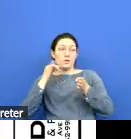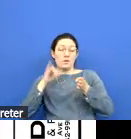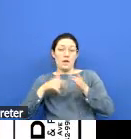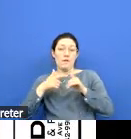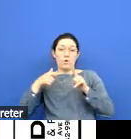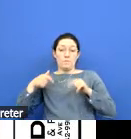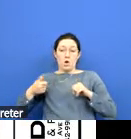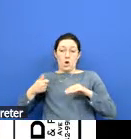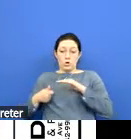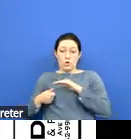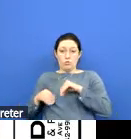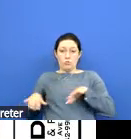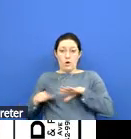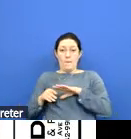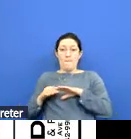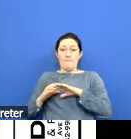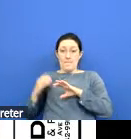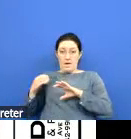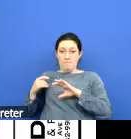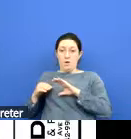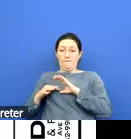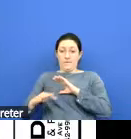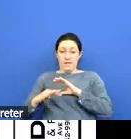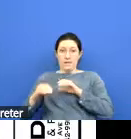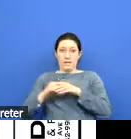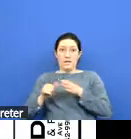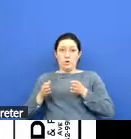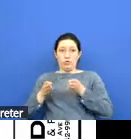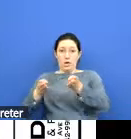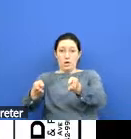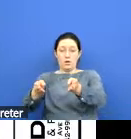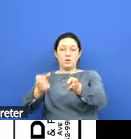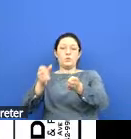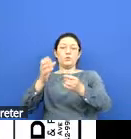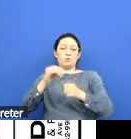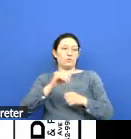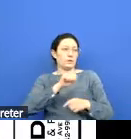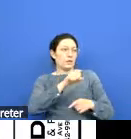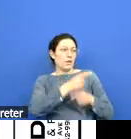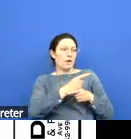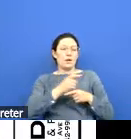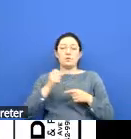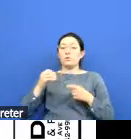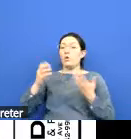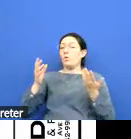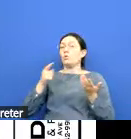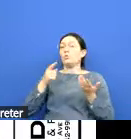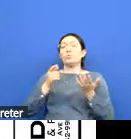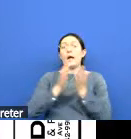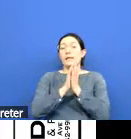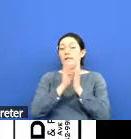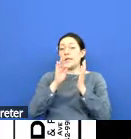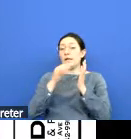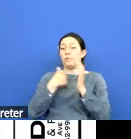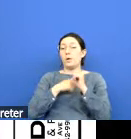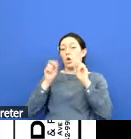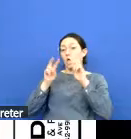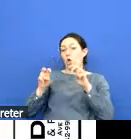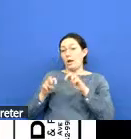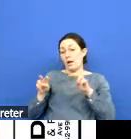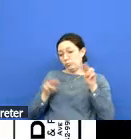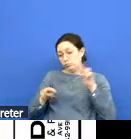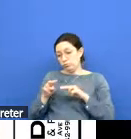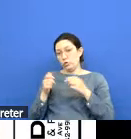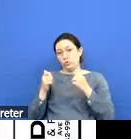from an underground pipe into the concrete channel. So the question, so if the question is, could we take a look at continuing